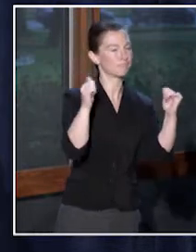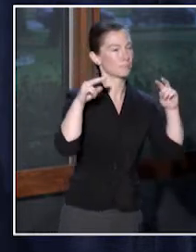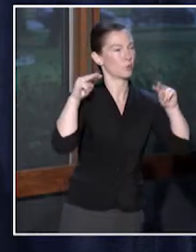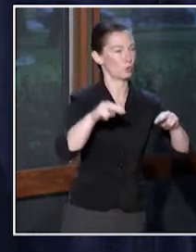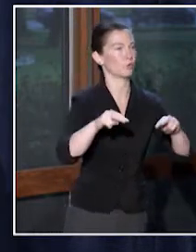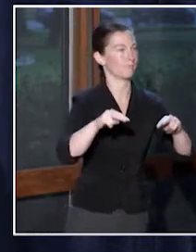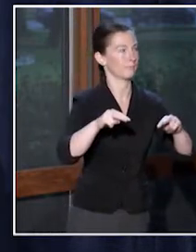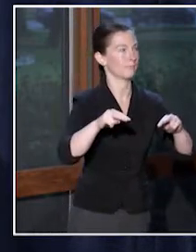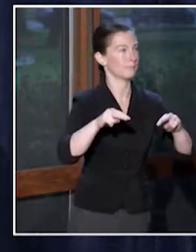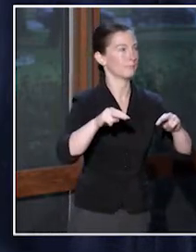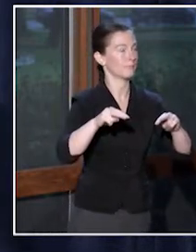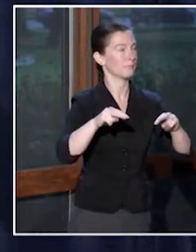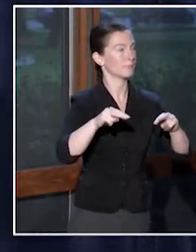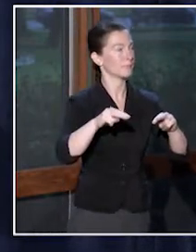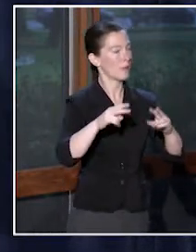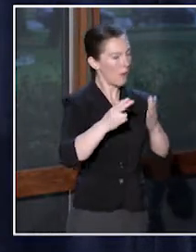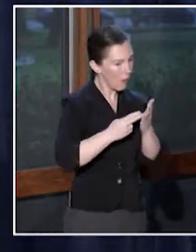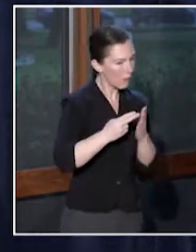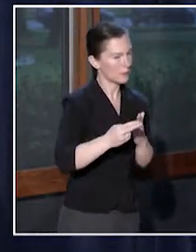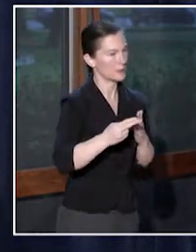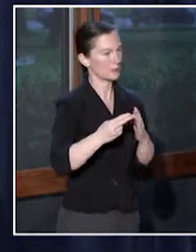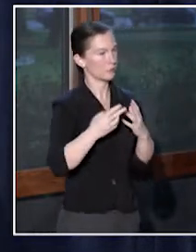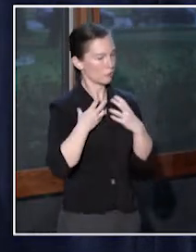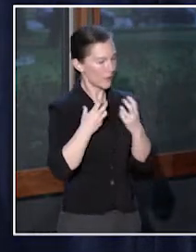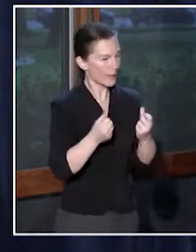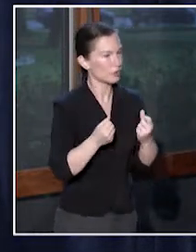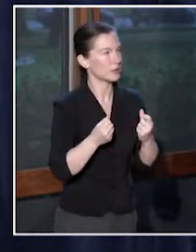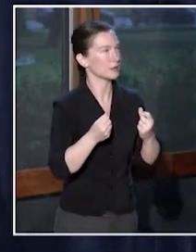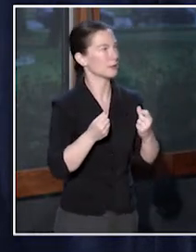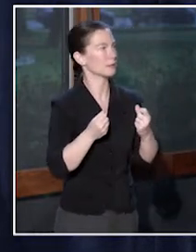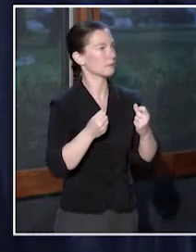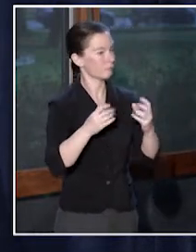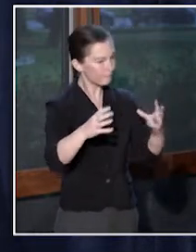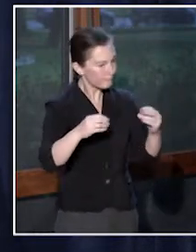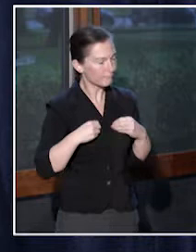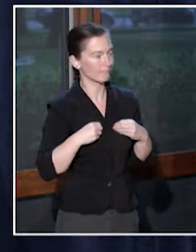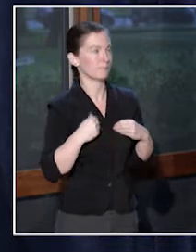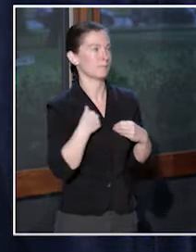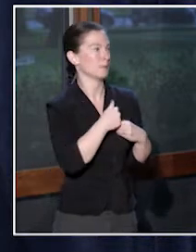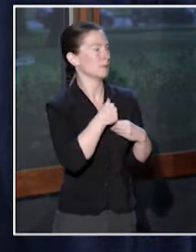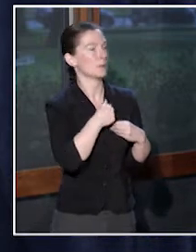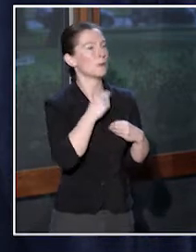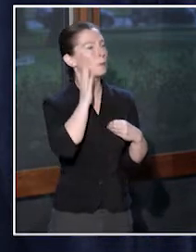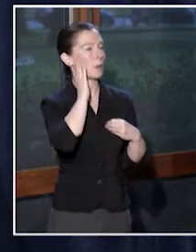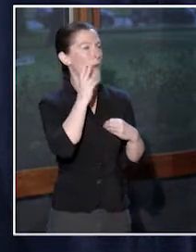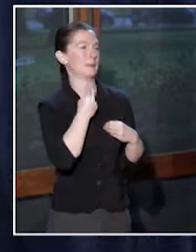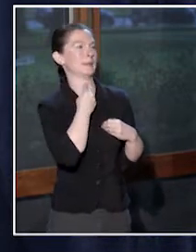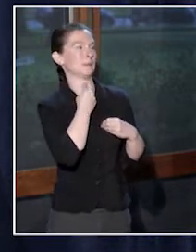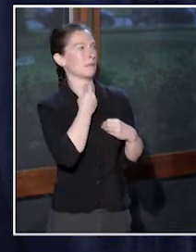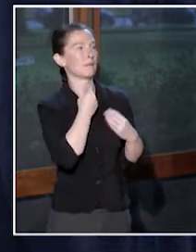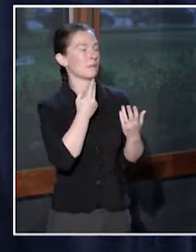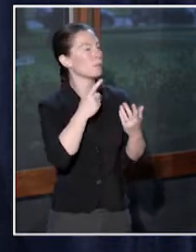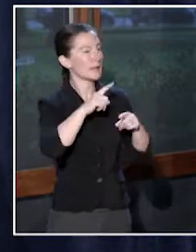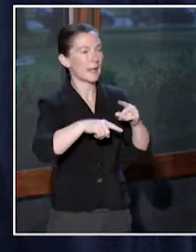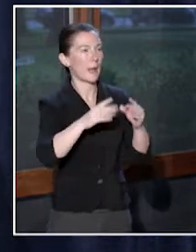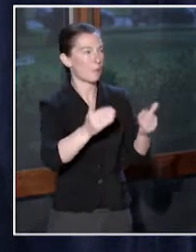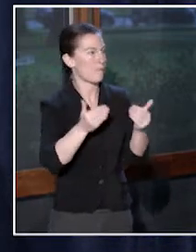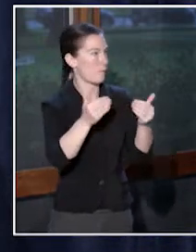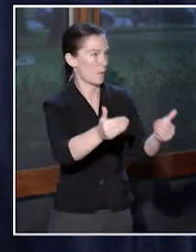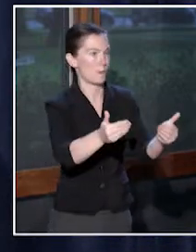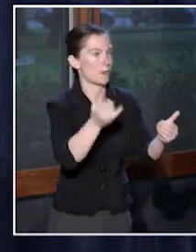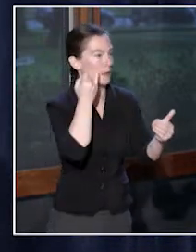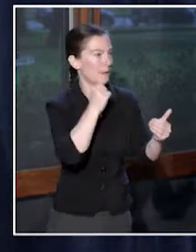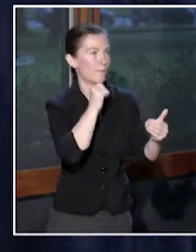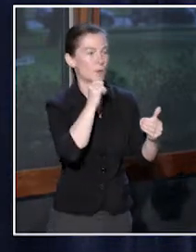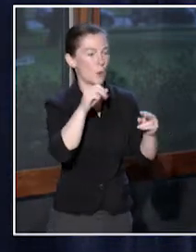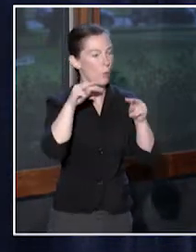and courageous manner, we cannot move on the way we want to move on as a community. So we have to do